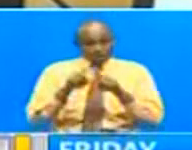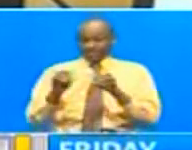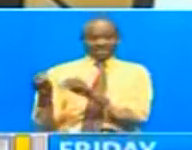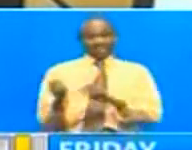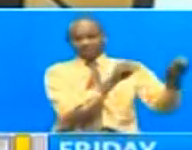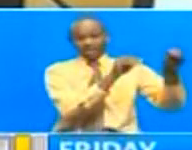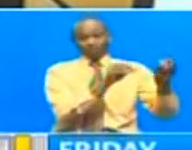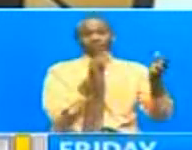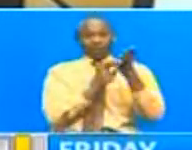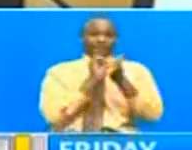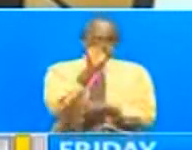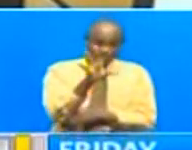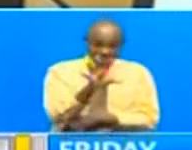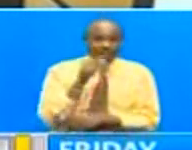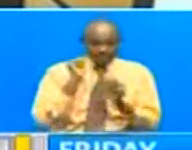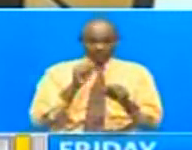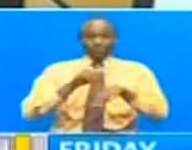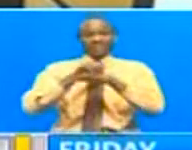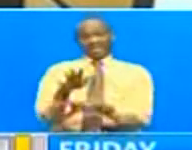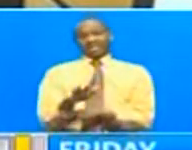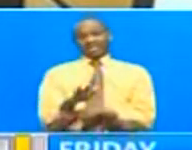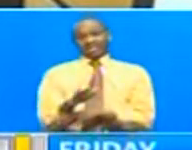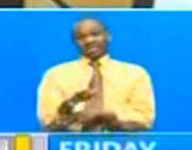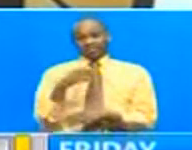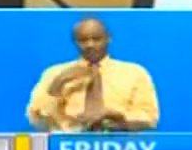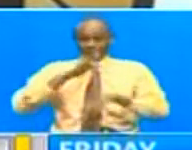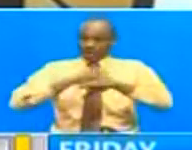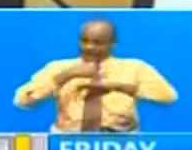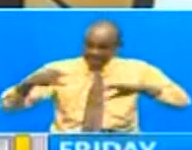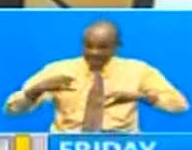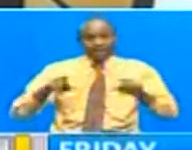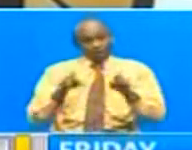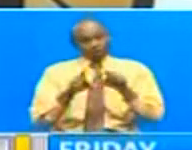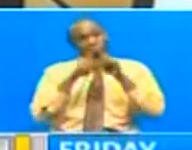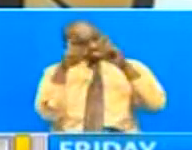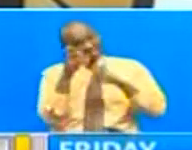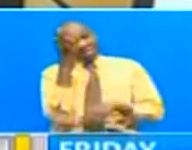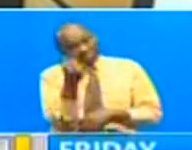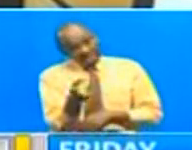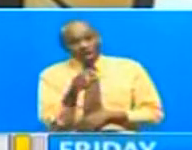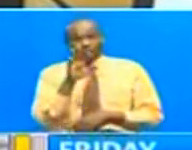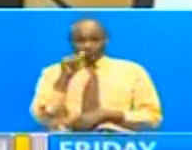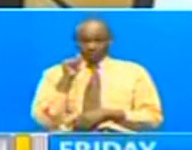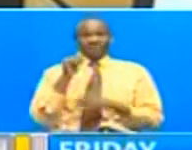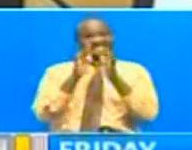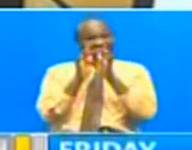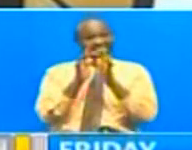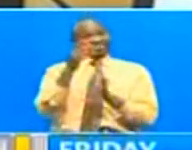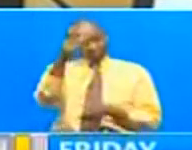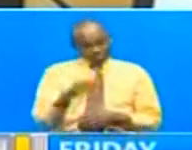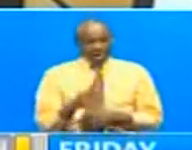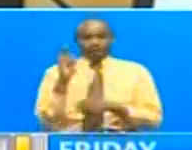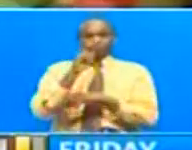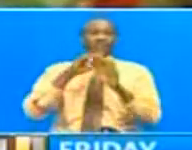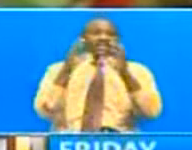the PowerPoint. I can present online. I can still get pictures from the internet and use